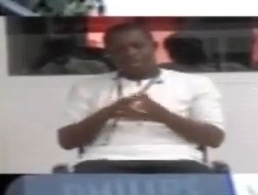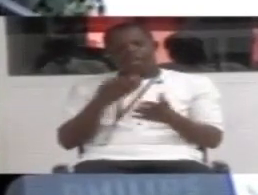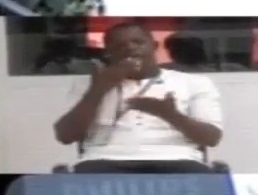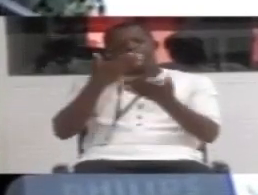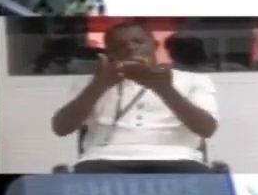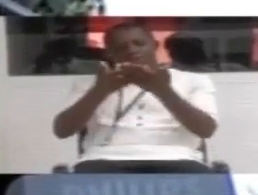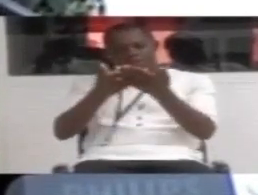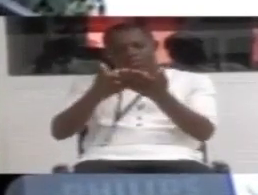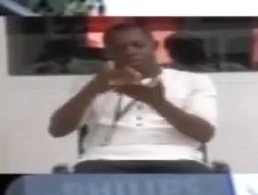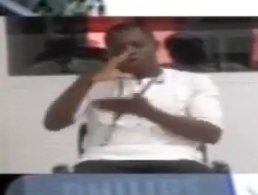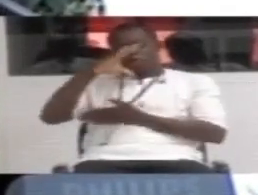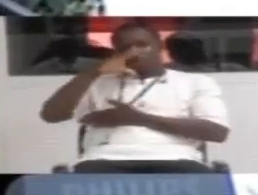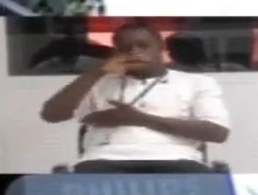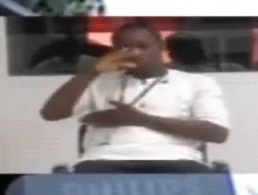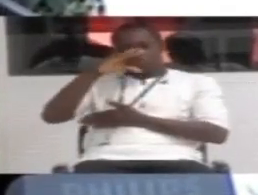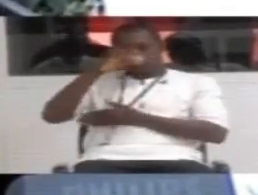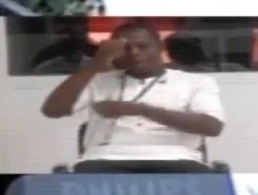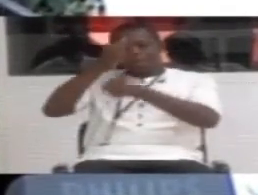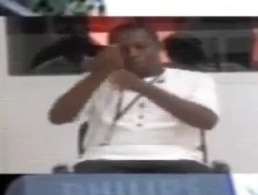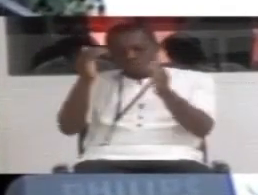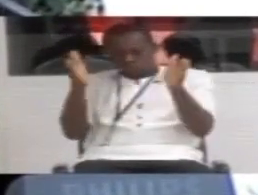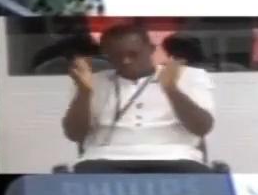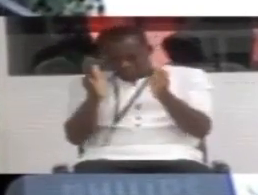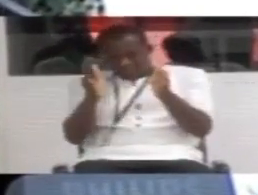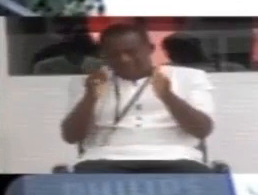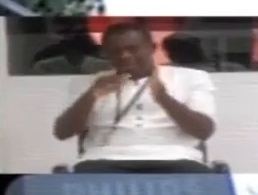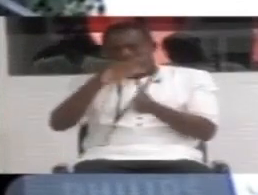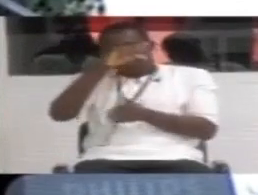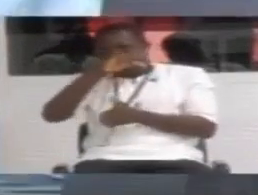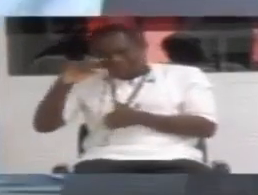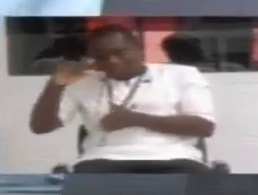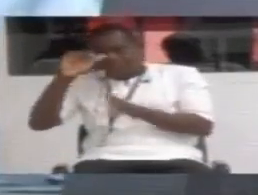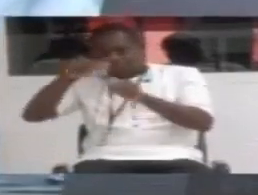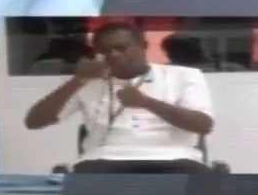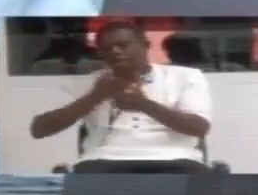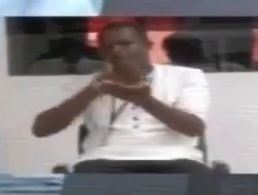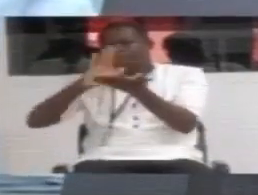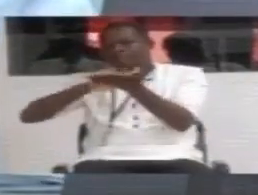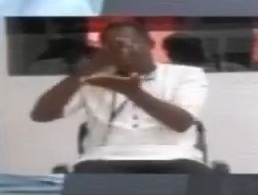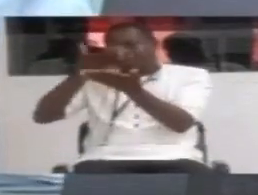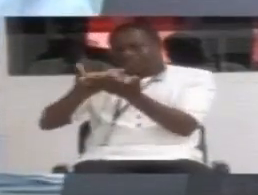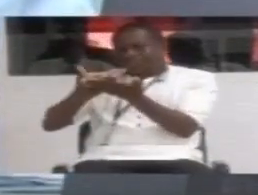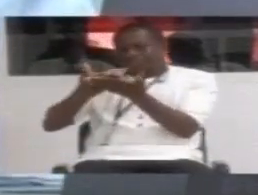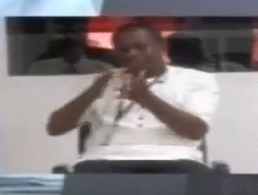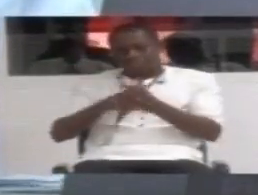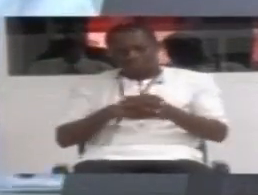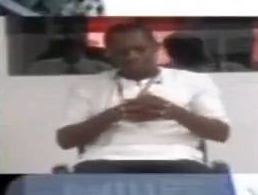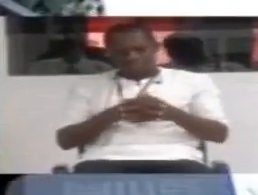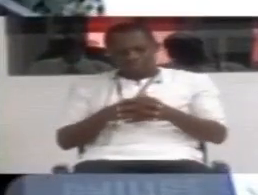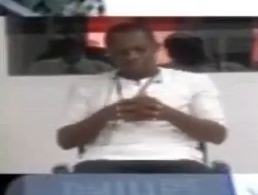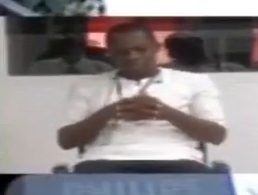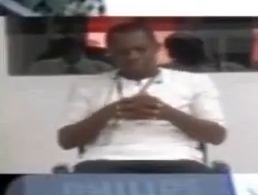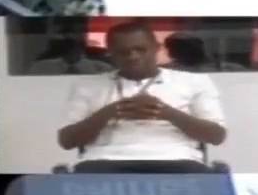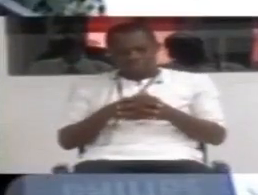in, make short sentences so that there would be the interpretation. Ñu ne bul gudal sa wax yi pour ñu mën